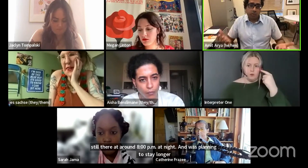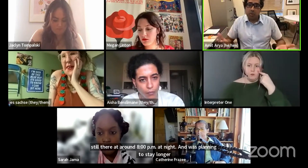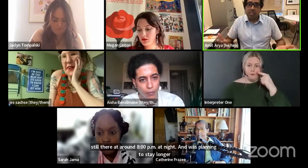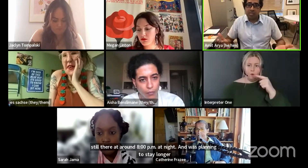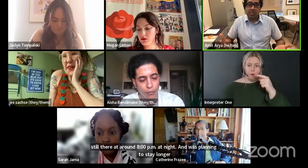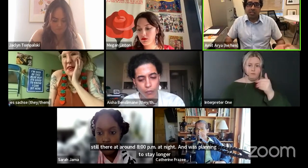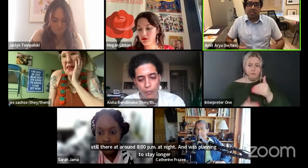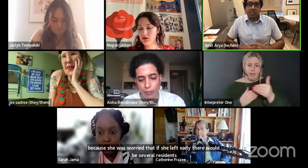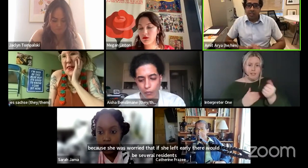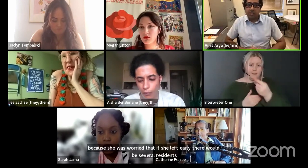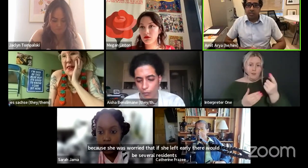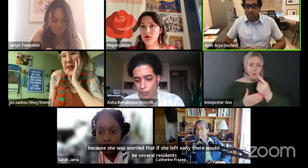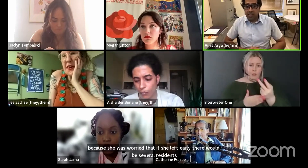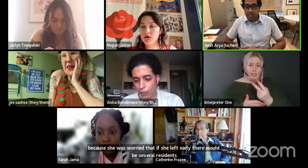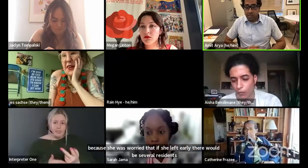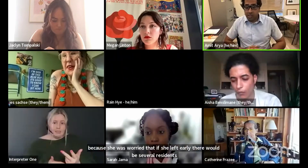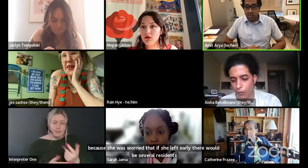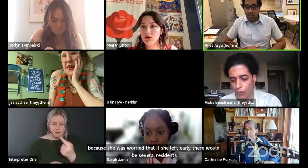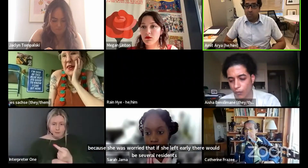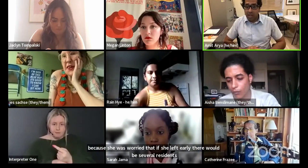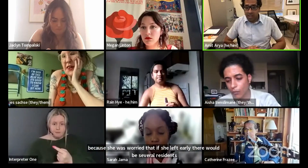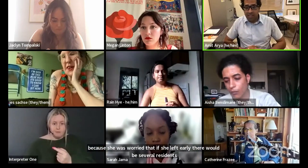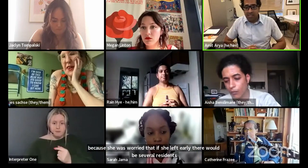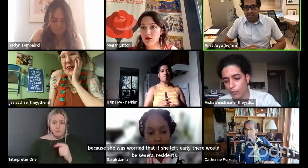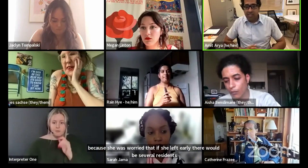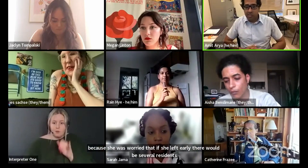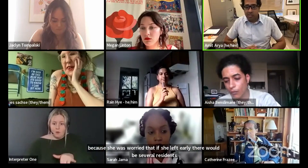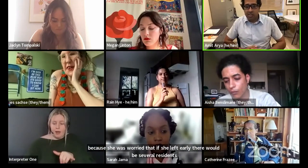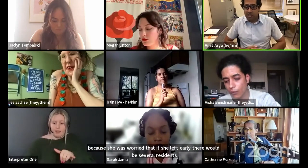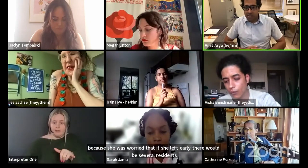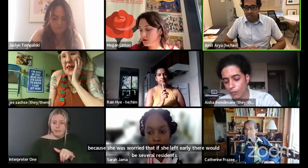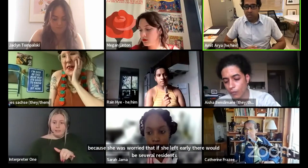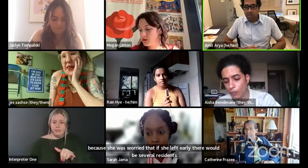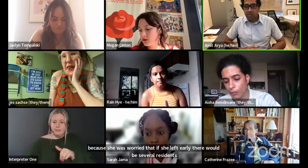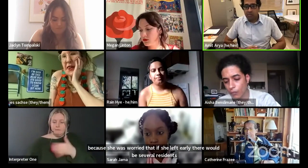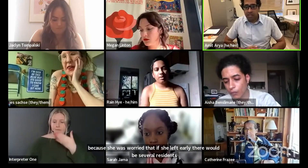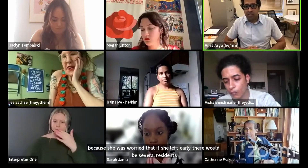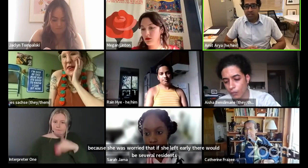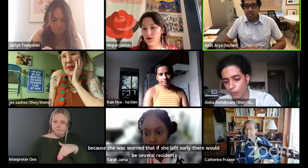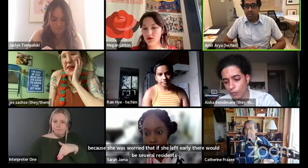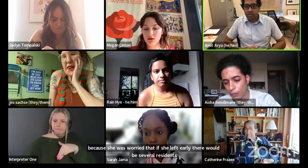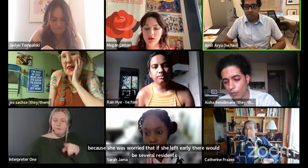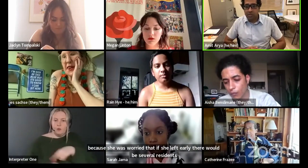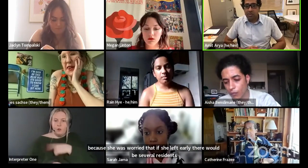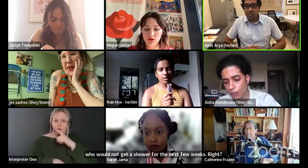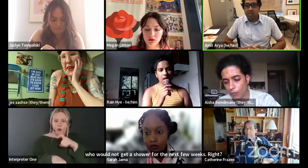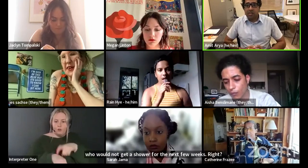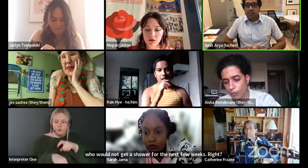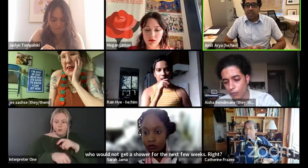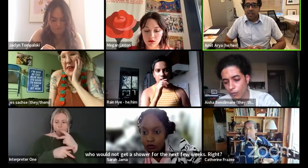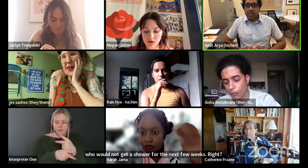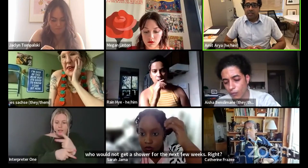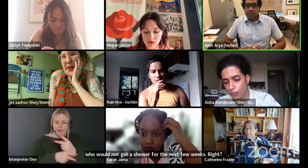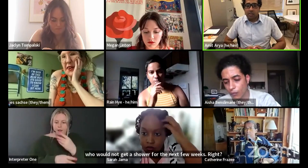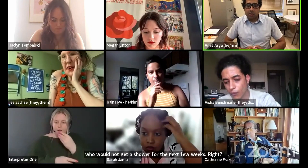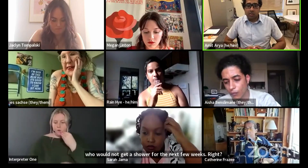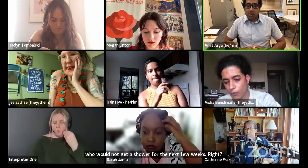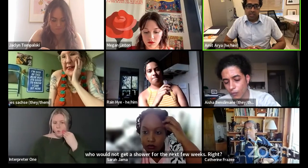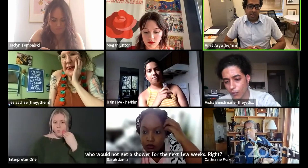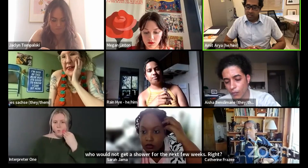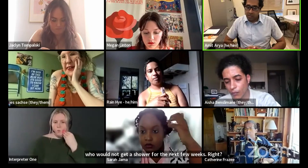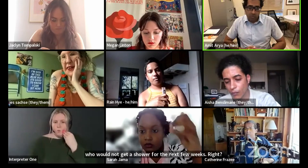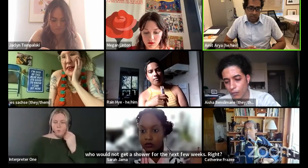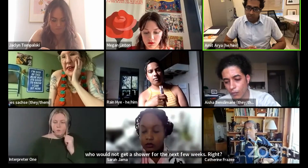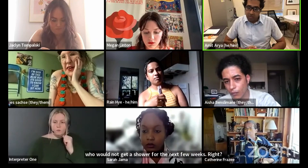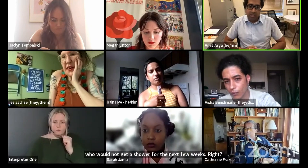you know, few weeks, right? So that's actually how bad things are in some long-term care institutions. And although,